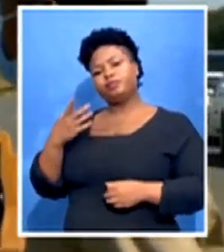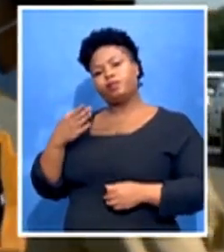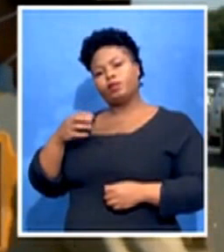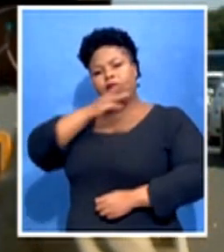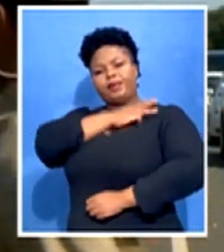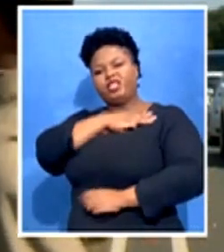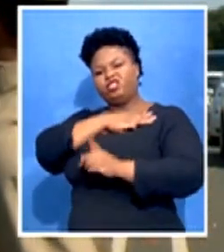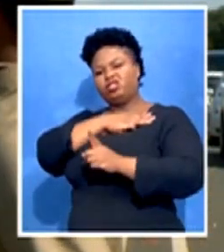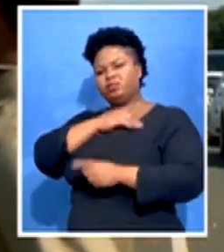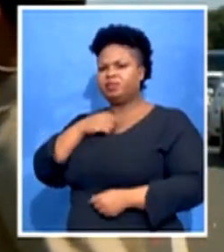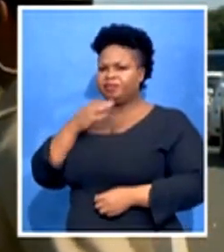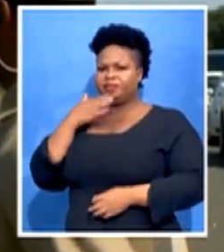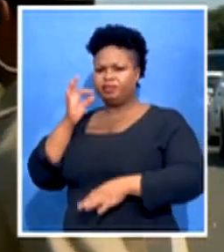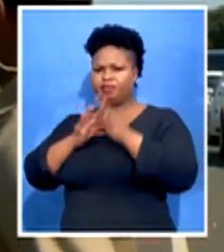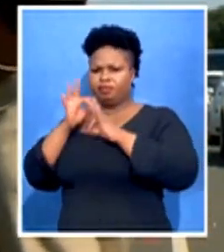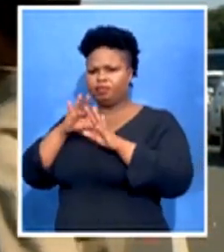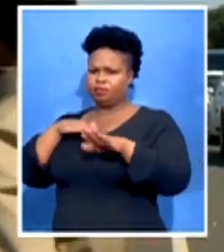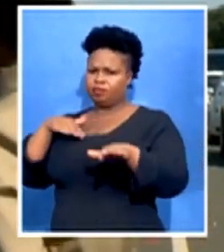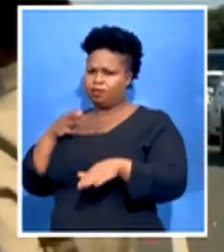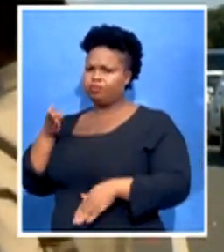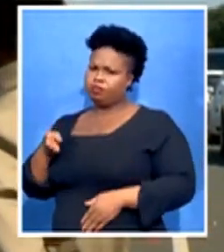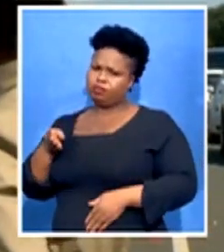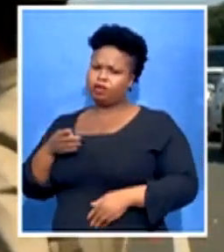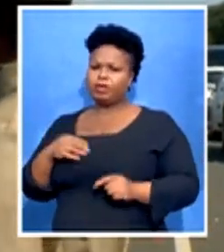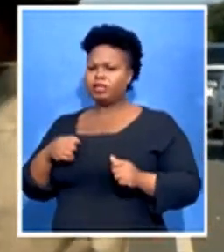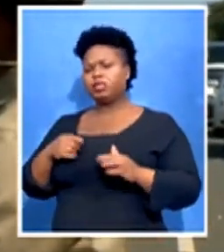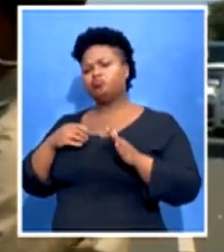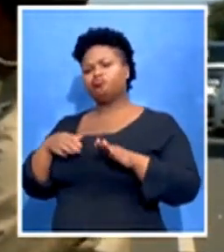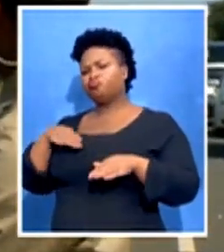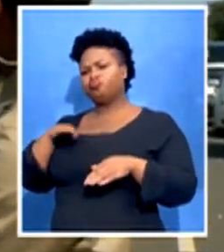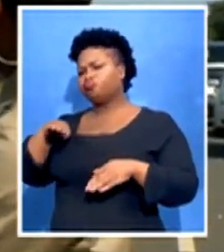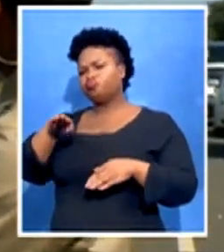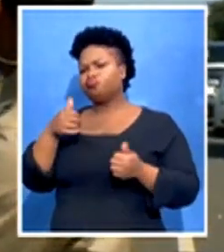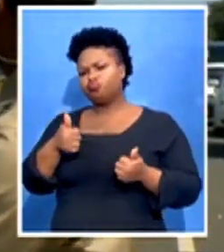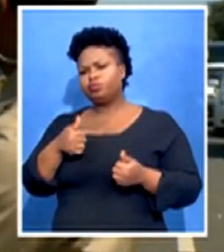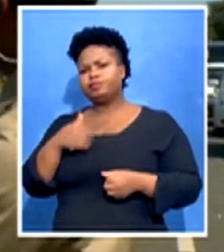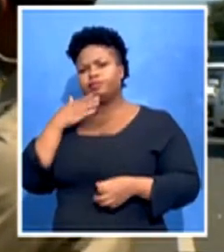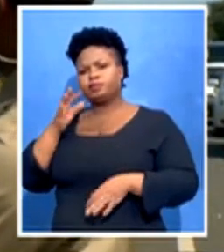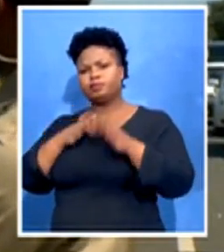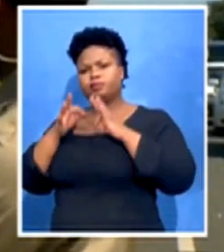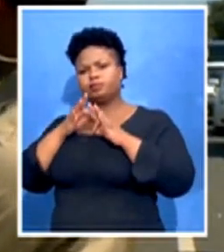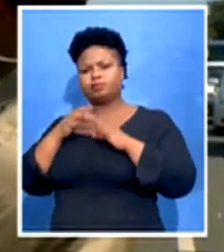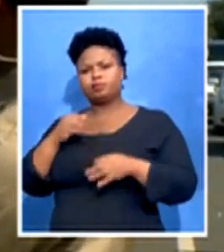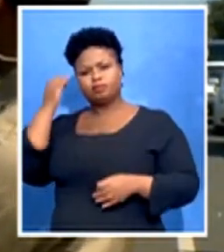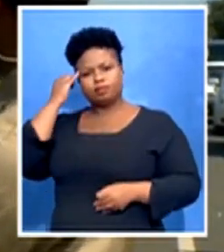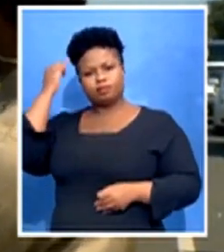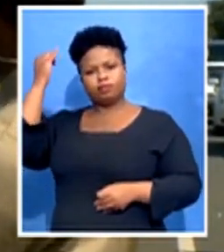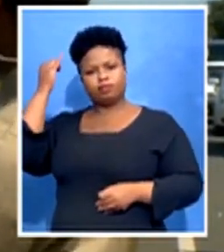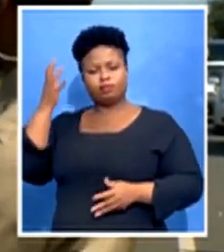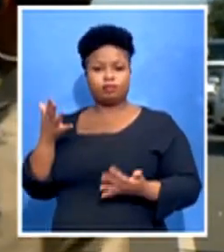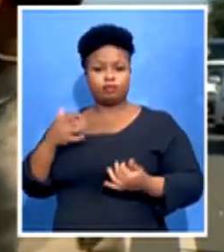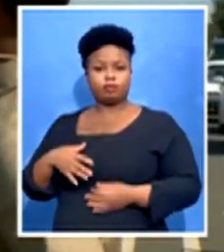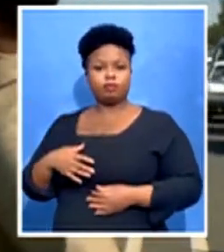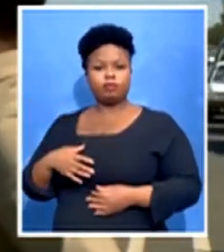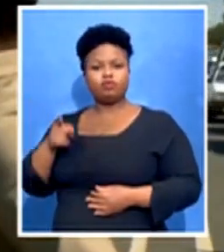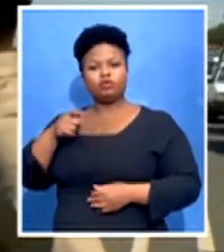but it is moving. Just talk to us about the initiative that you guys came up with to ensure that the traffic here is manageable, is